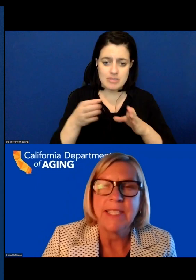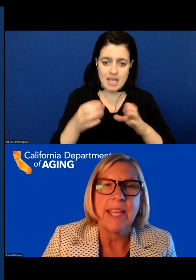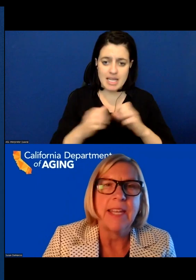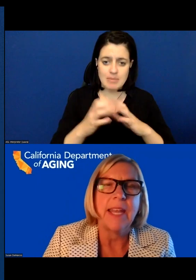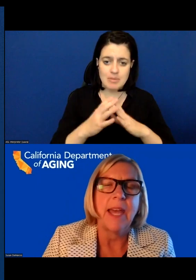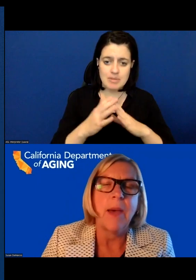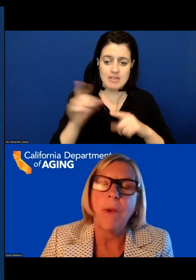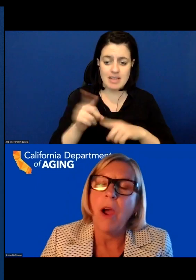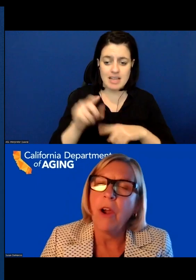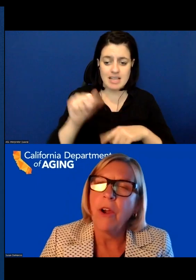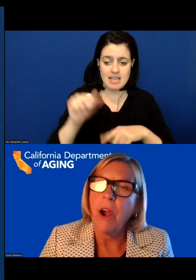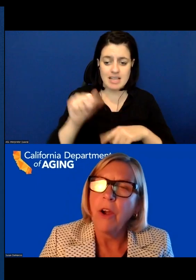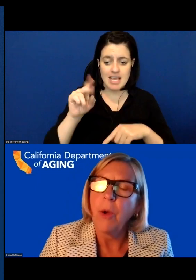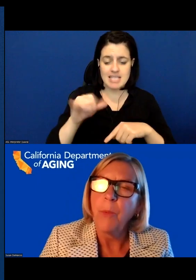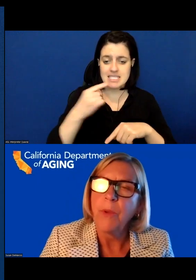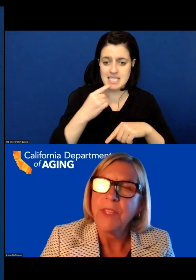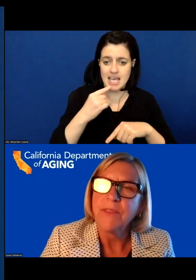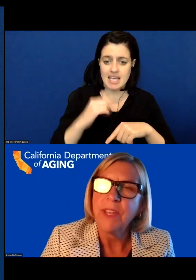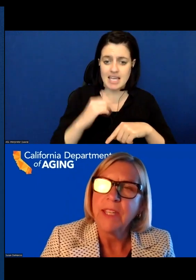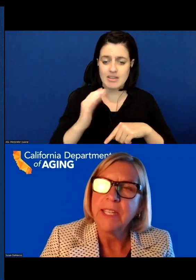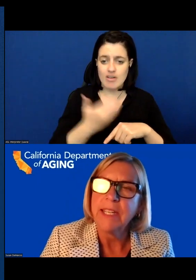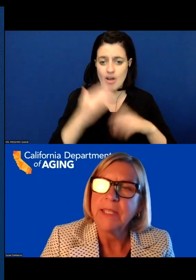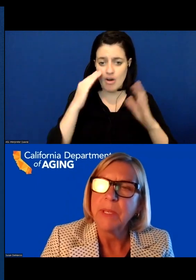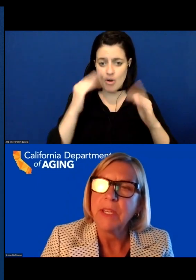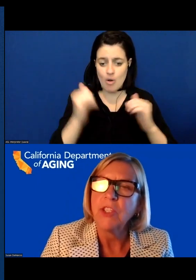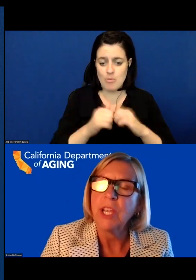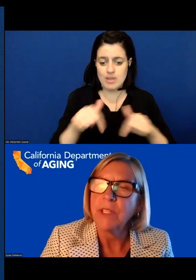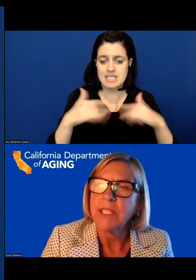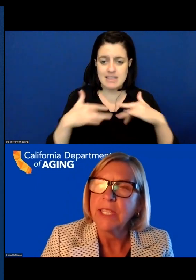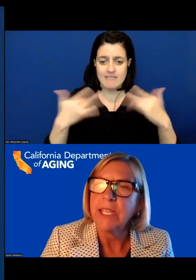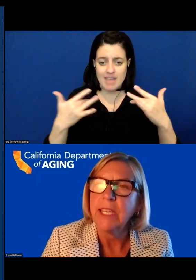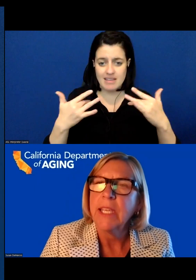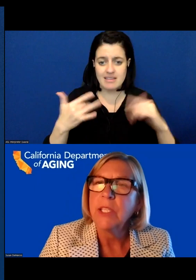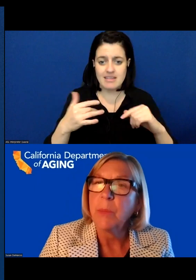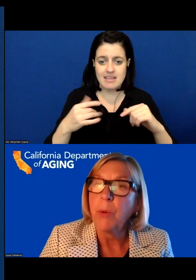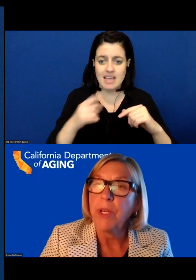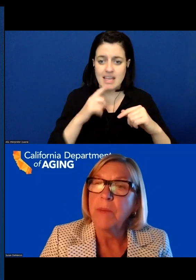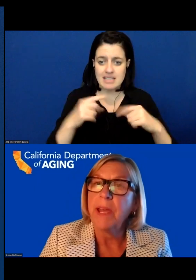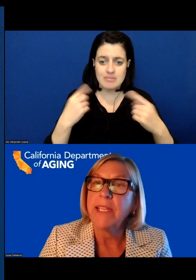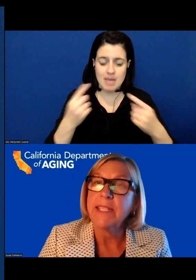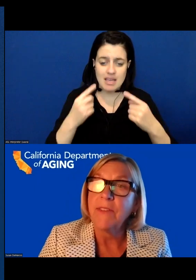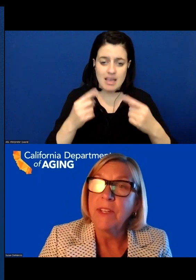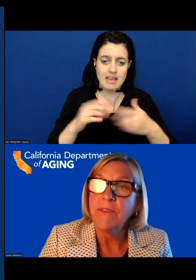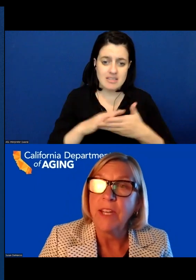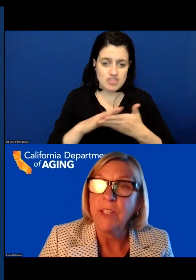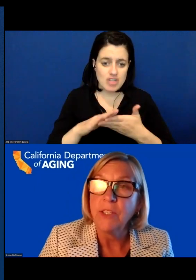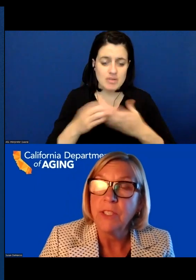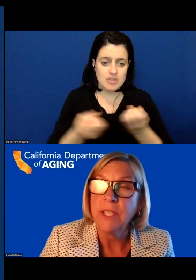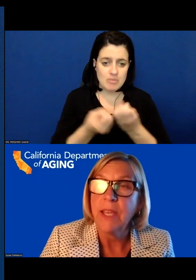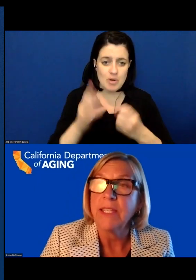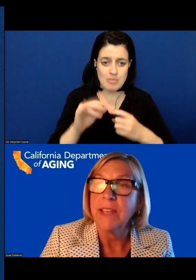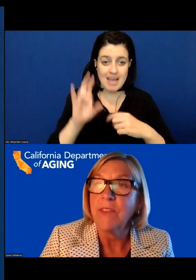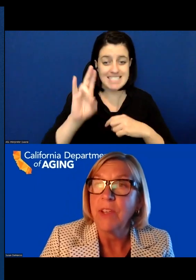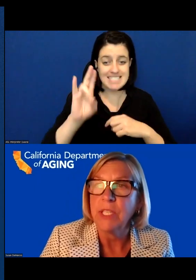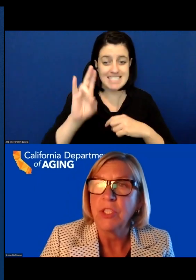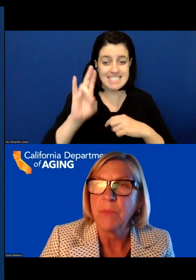Andy said, our hope with this event, and it's being generously supported by 7 funders,